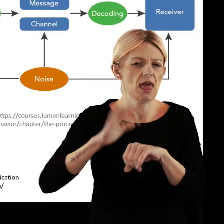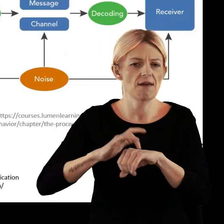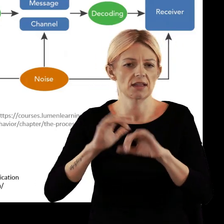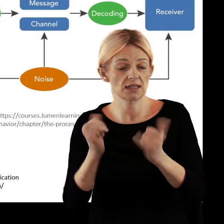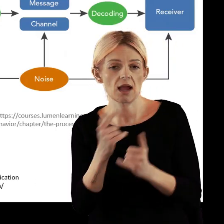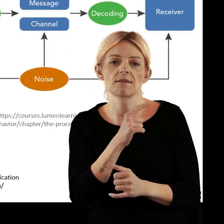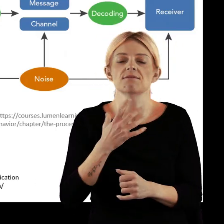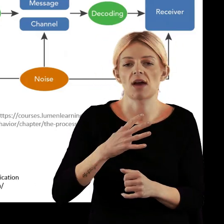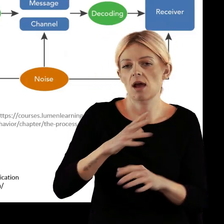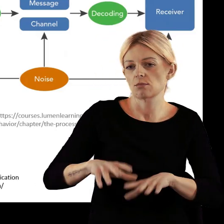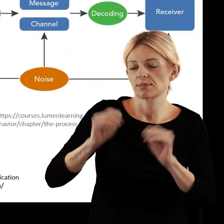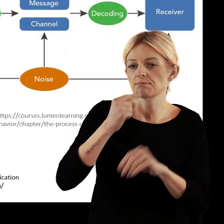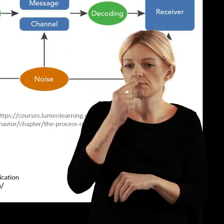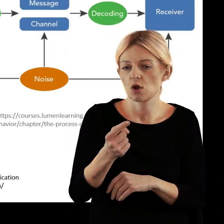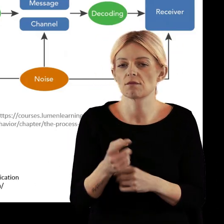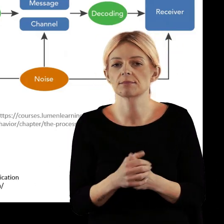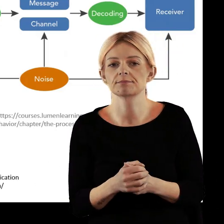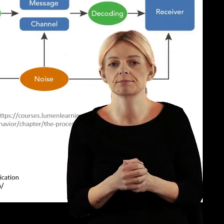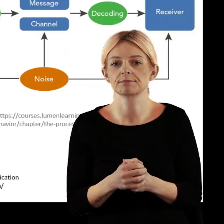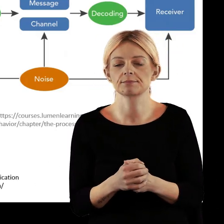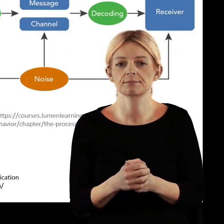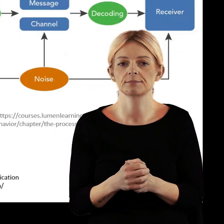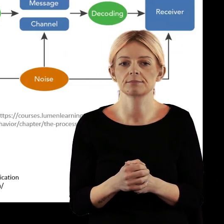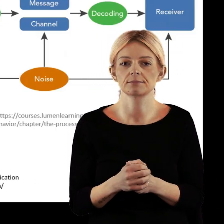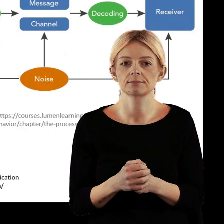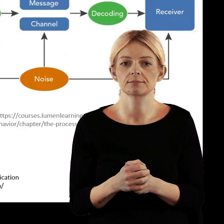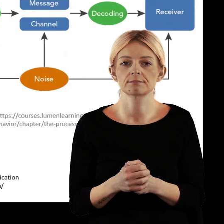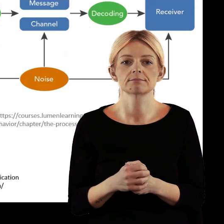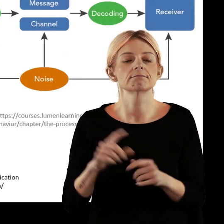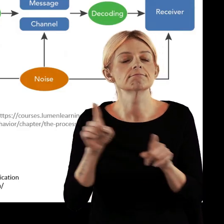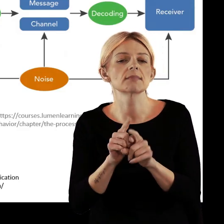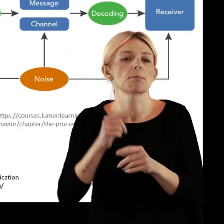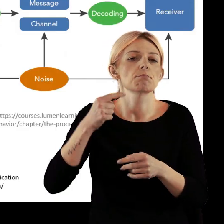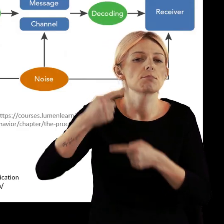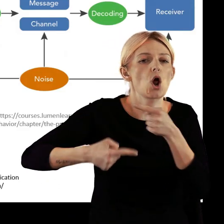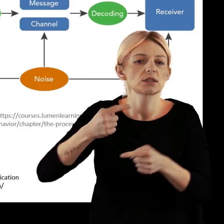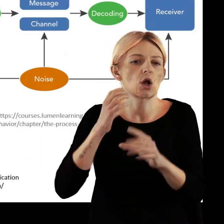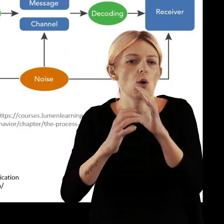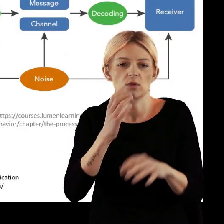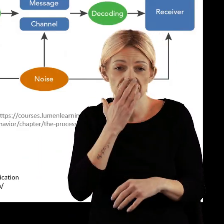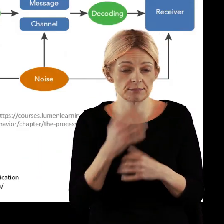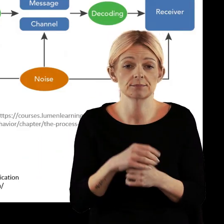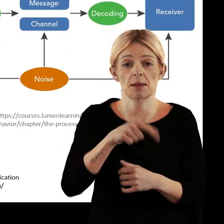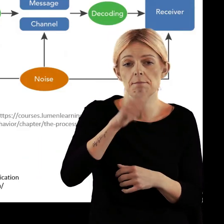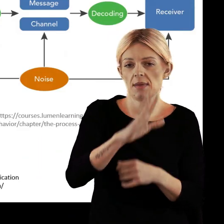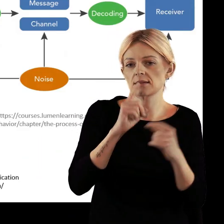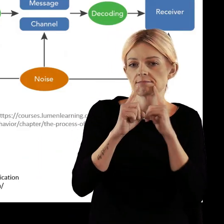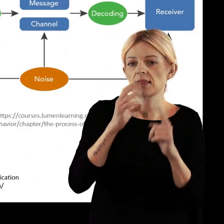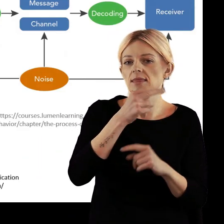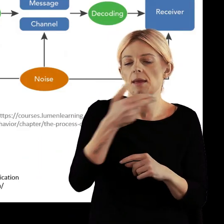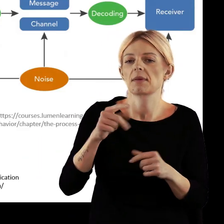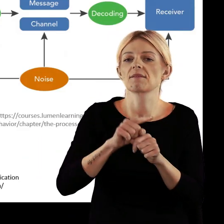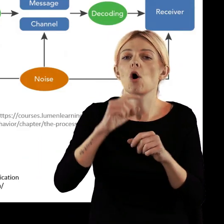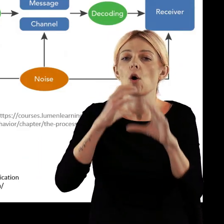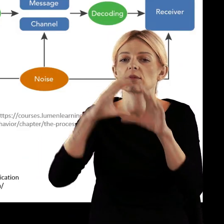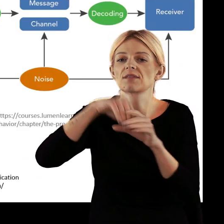process itself at the beginning. Here we'll talk about the elements that make up this process. For